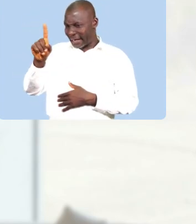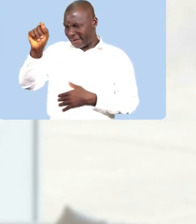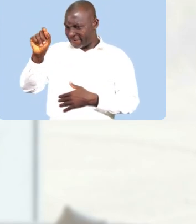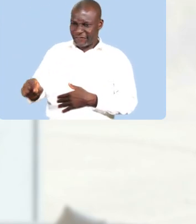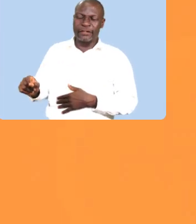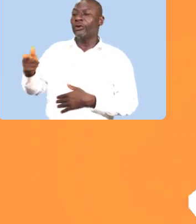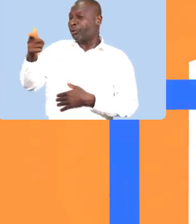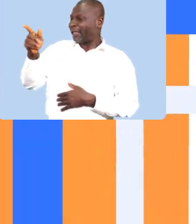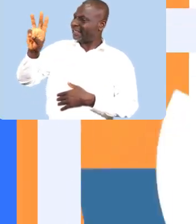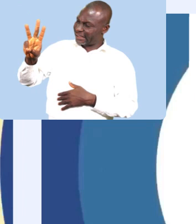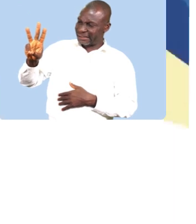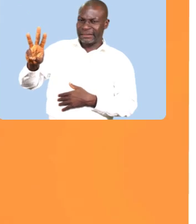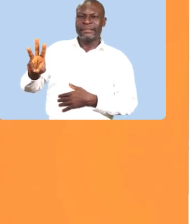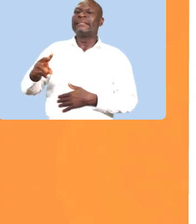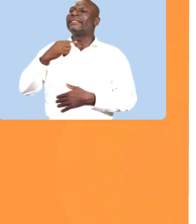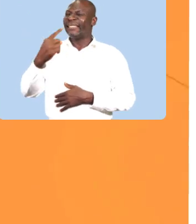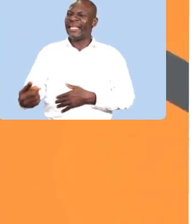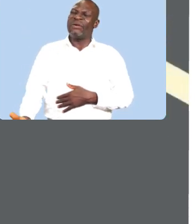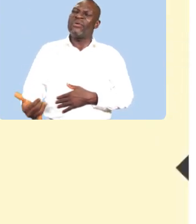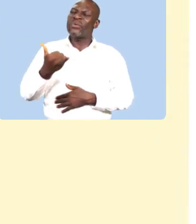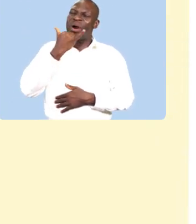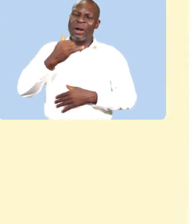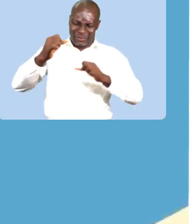Bible efrano, vile passions.